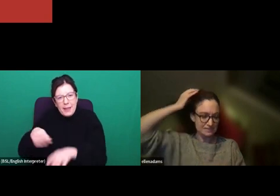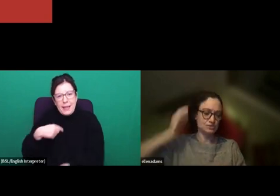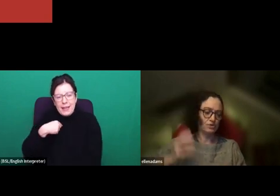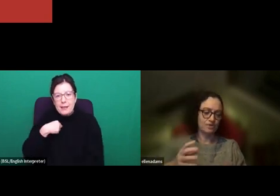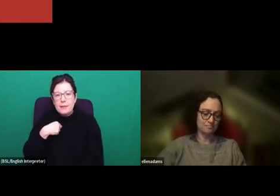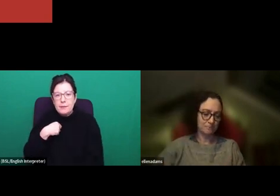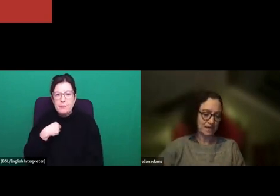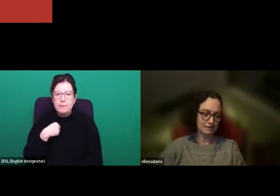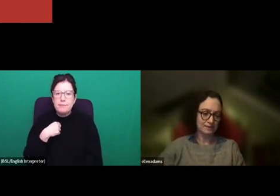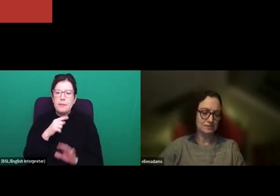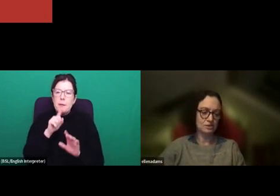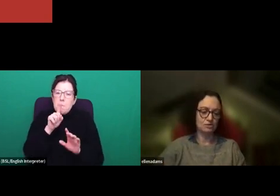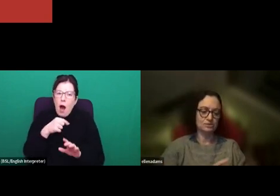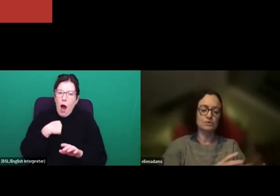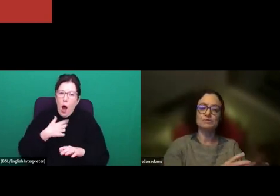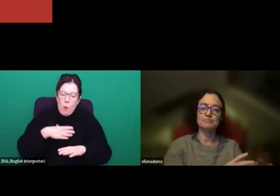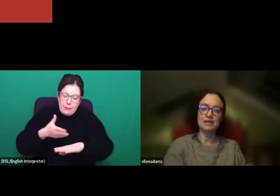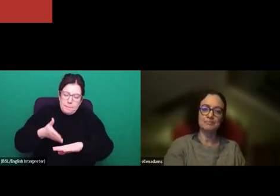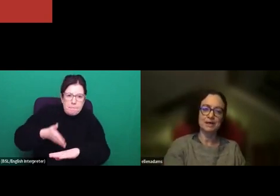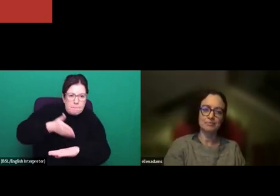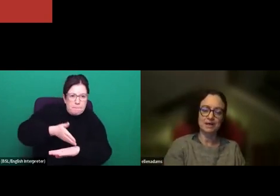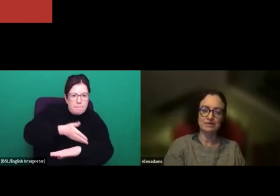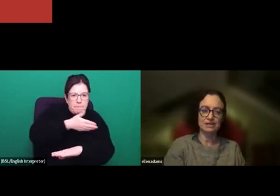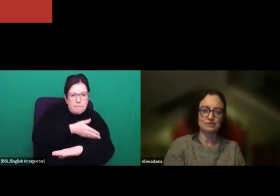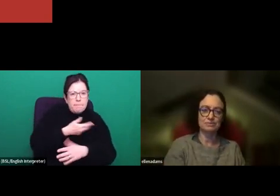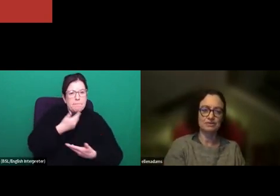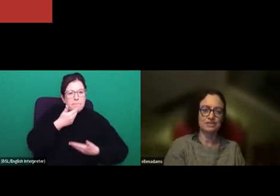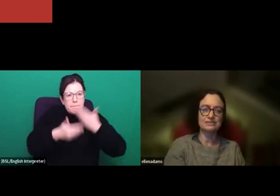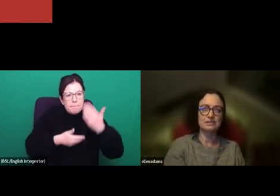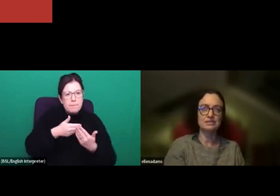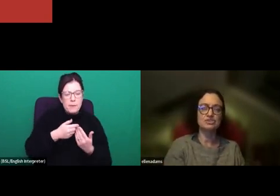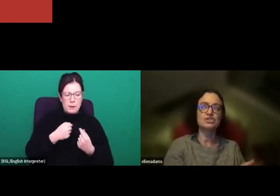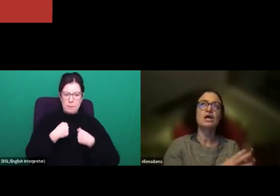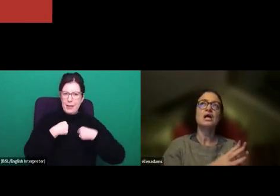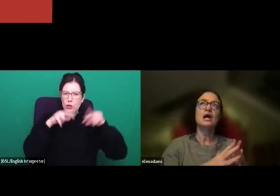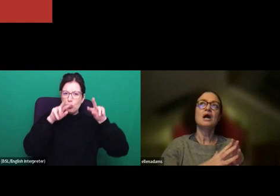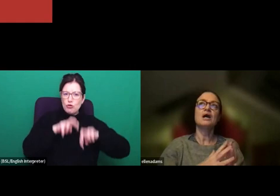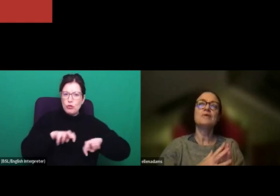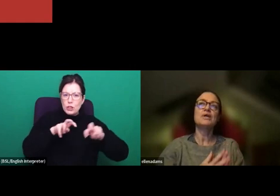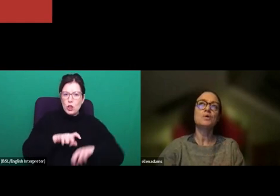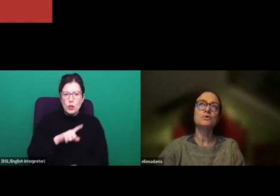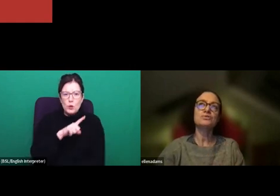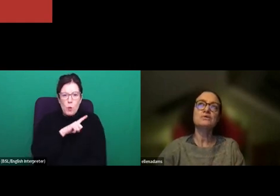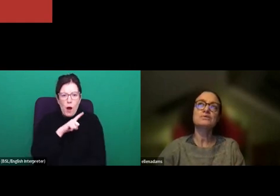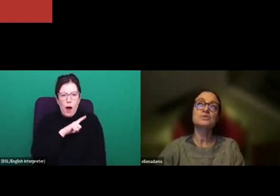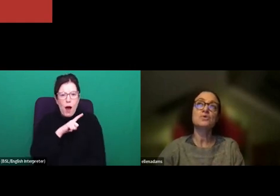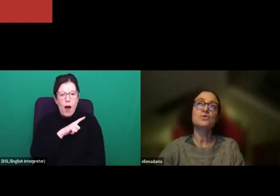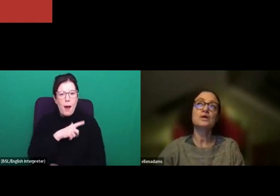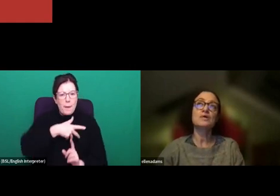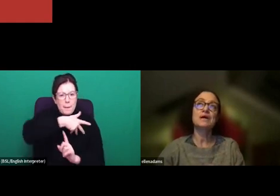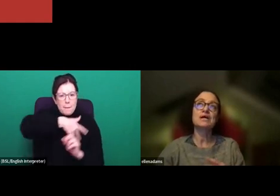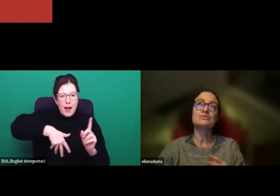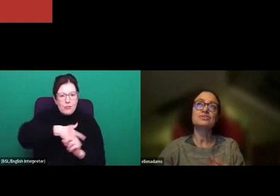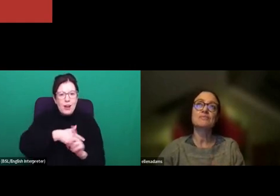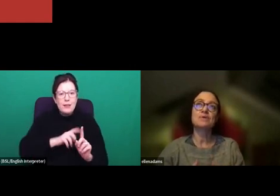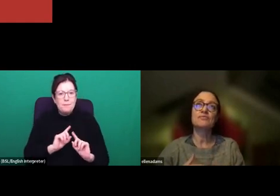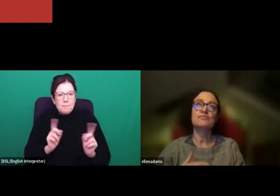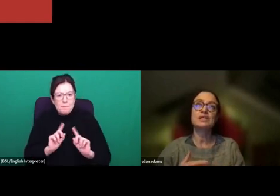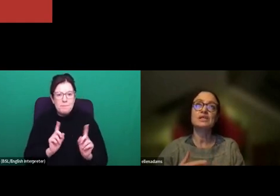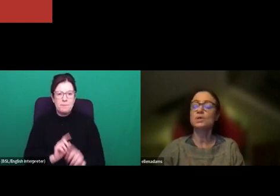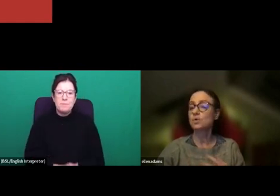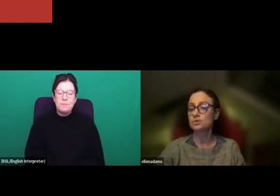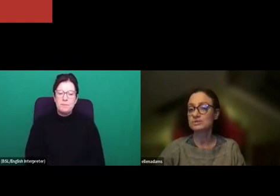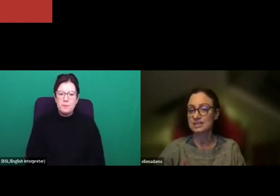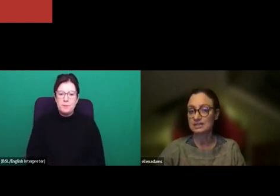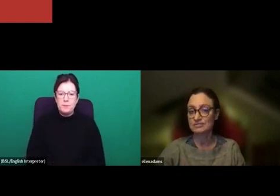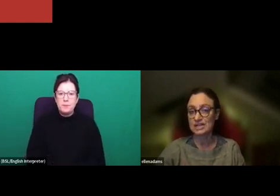felt the need to sort of unpack this a lot, to talk a bit about the background of my research, and also to talk about some of